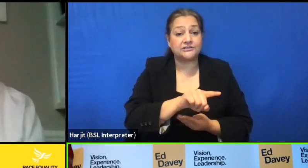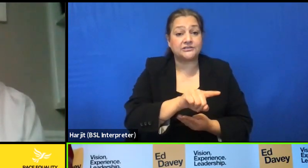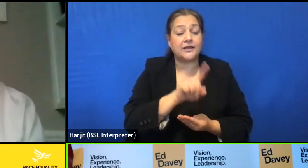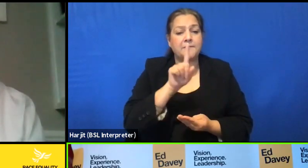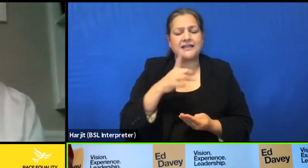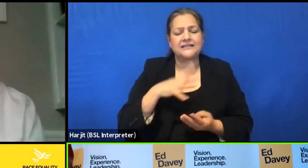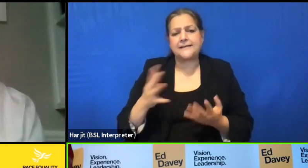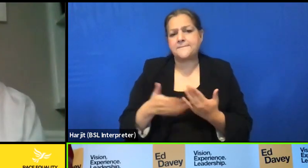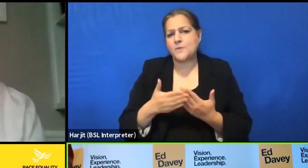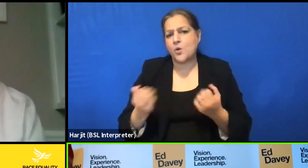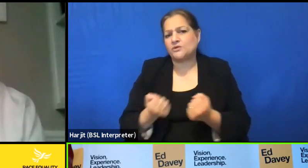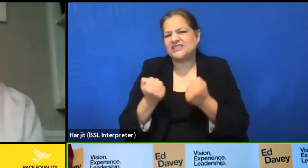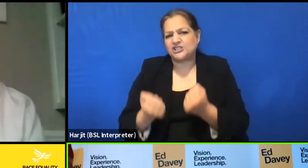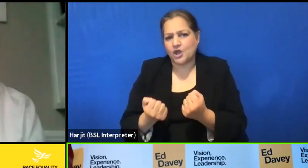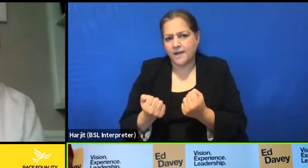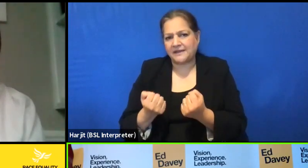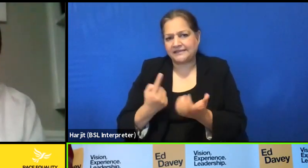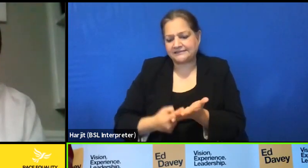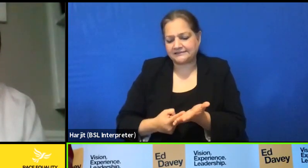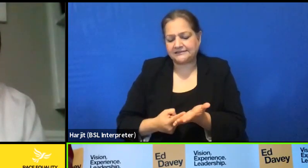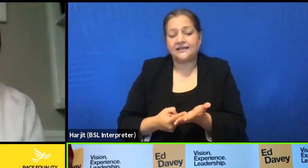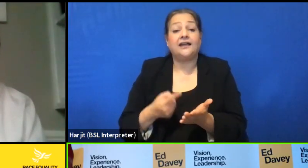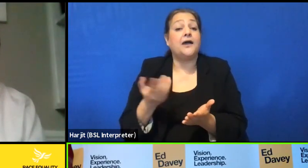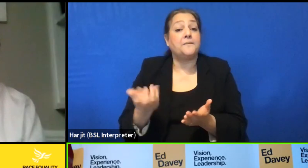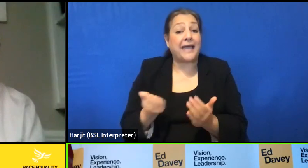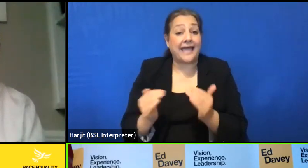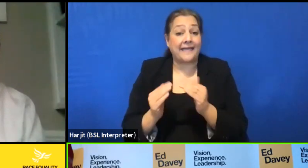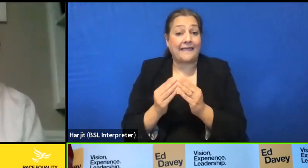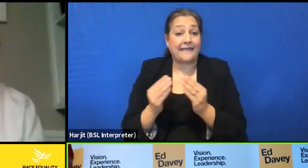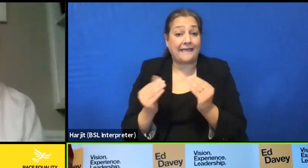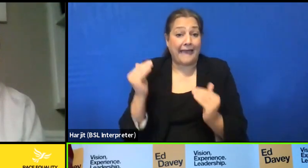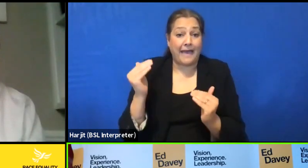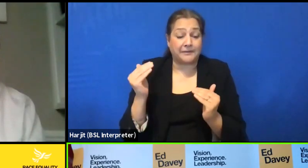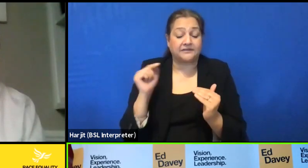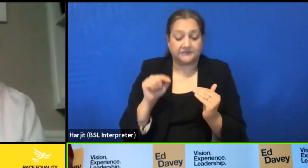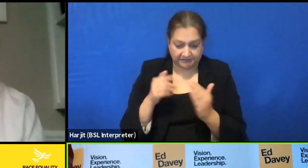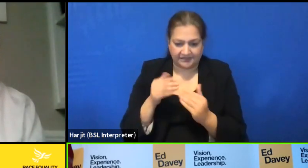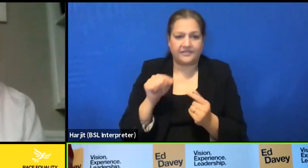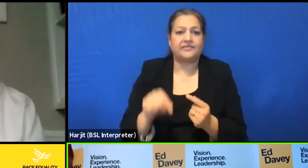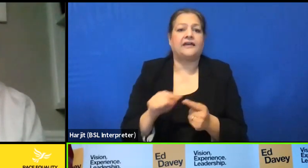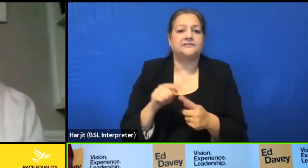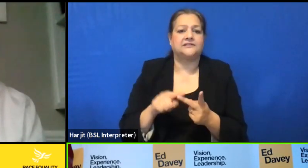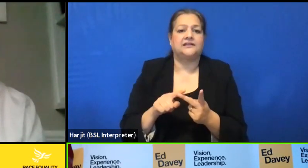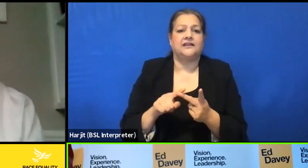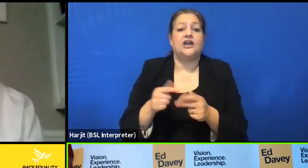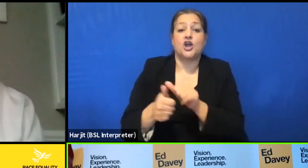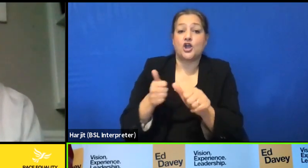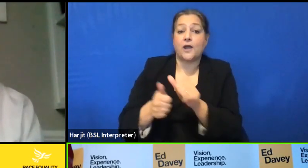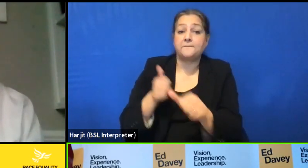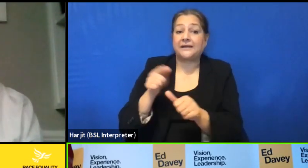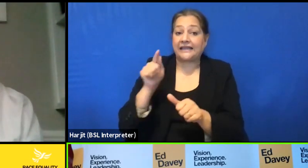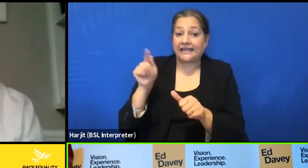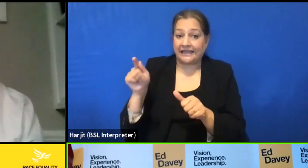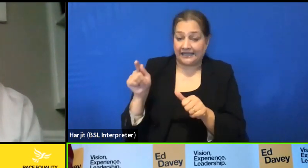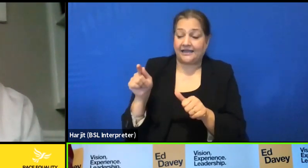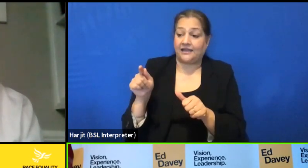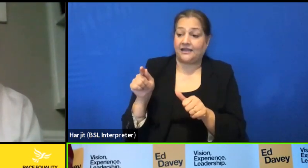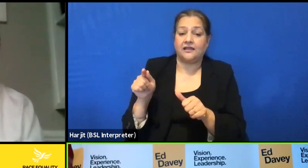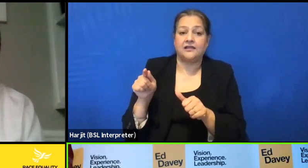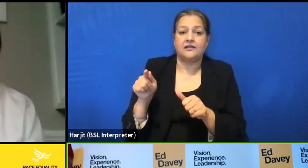on dealing with the pay gap, making sure that companies have to report on their pay, not just between